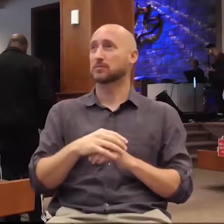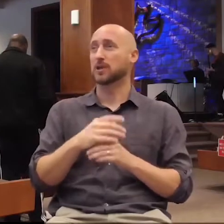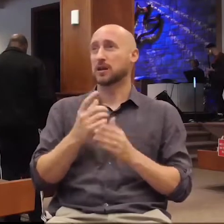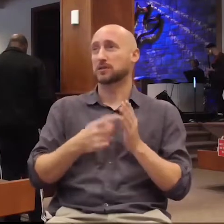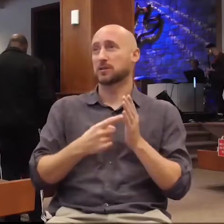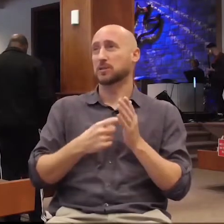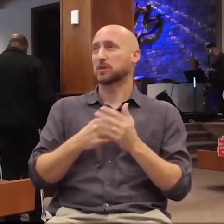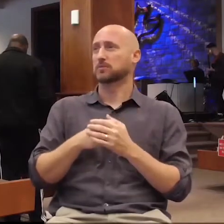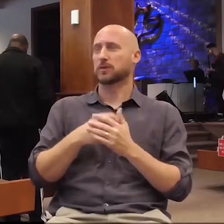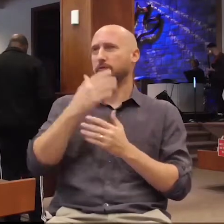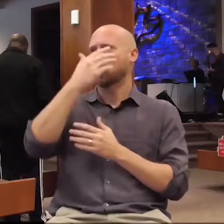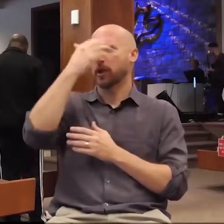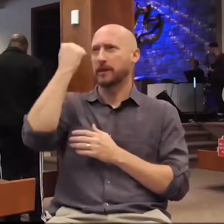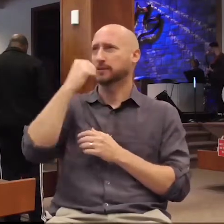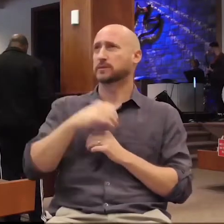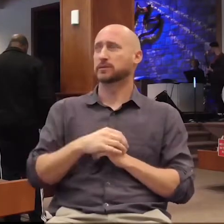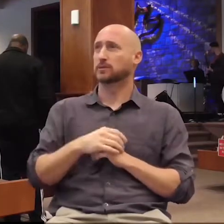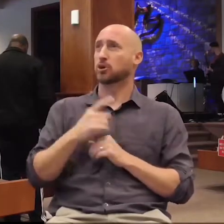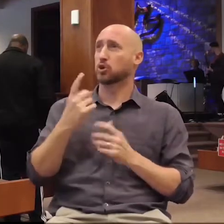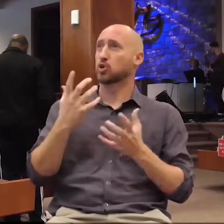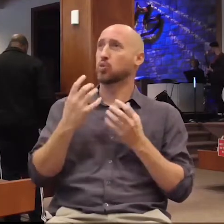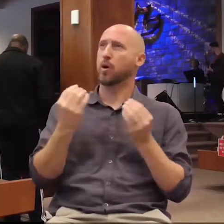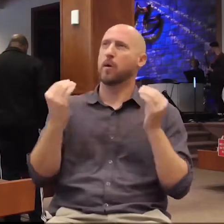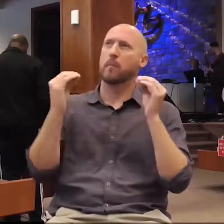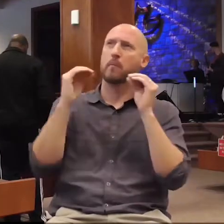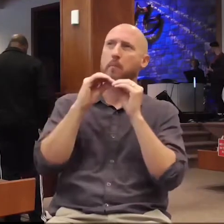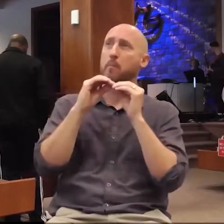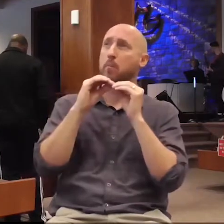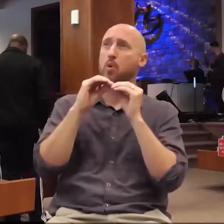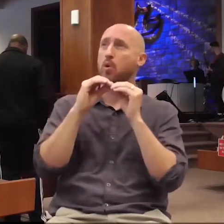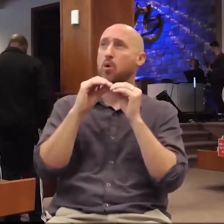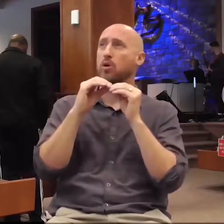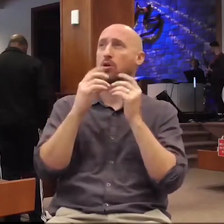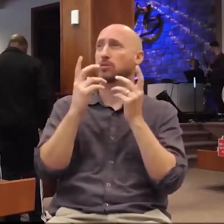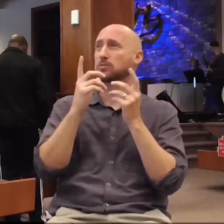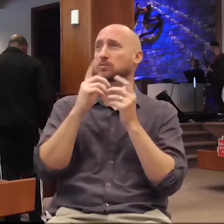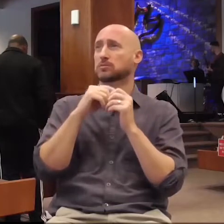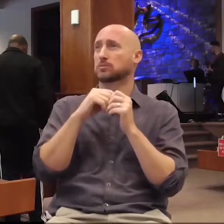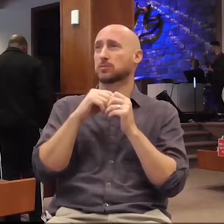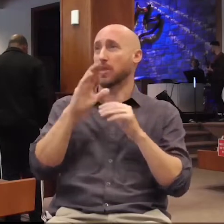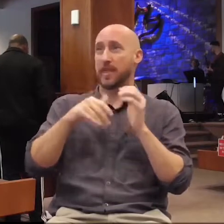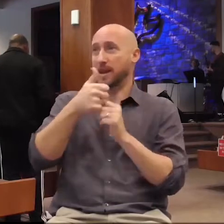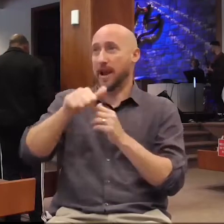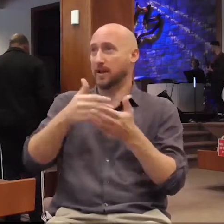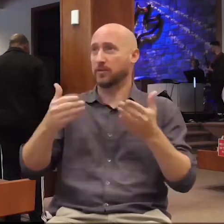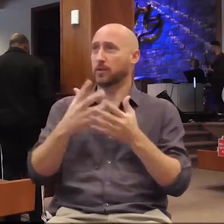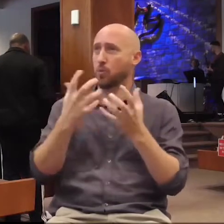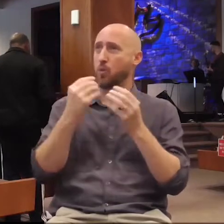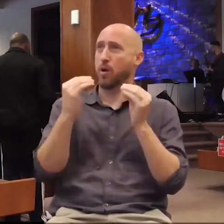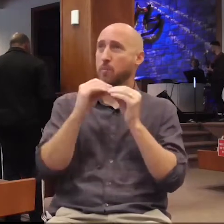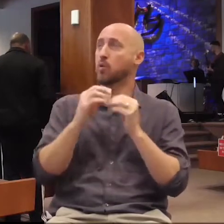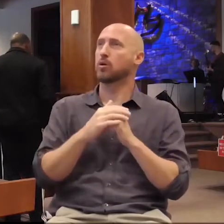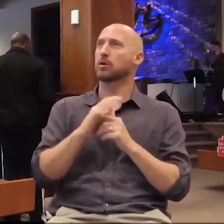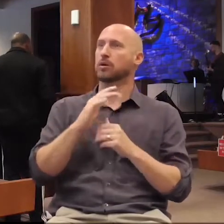we can forget. What you want more than anything is our hearts. Our hearts, Lord.